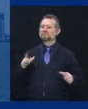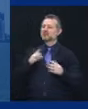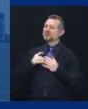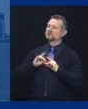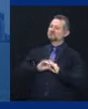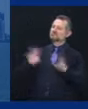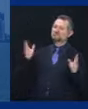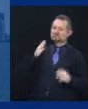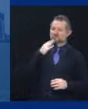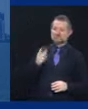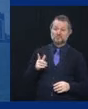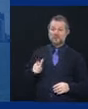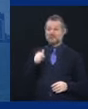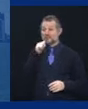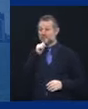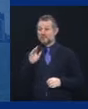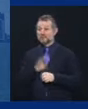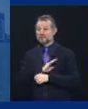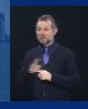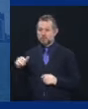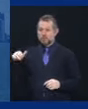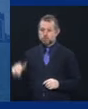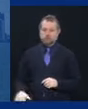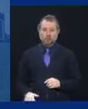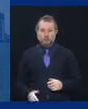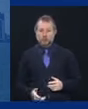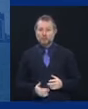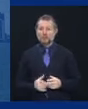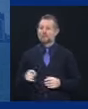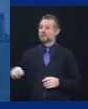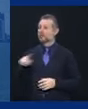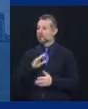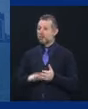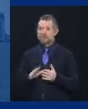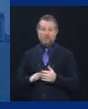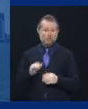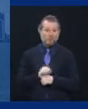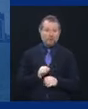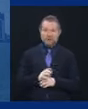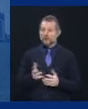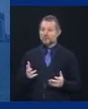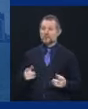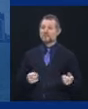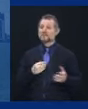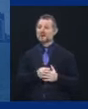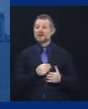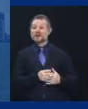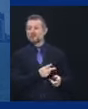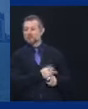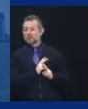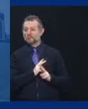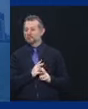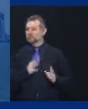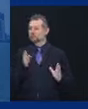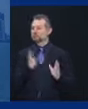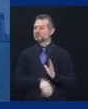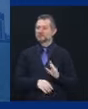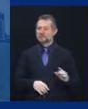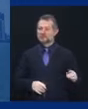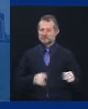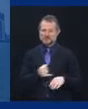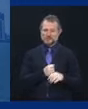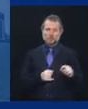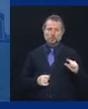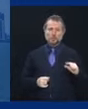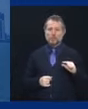Private economy is slow. People are out of work. Money is cheap. Build. Build. Like we